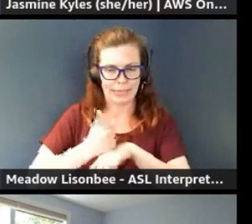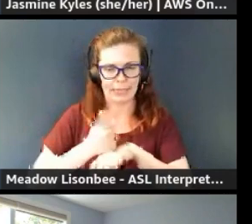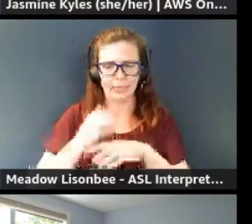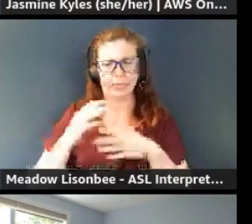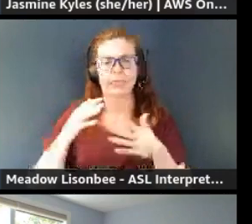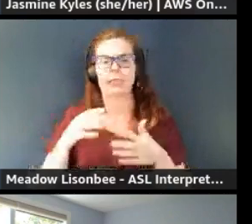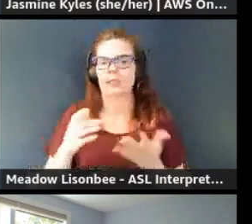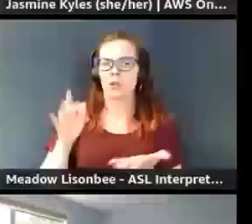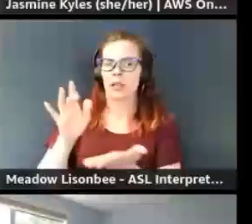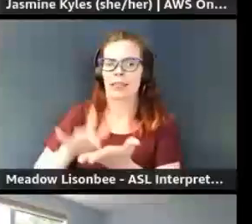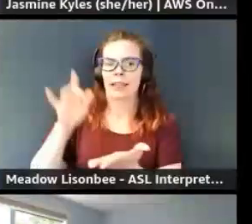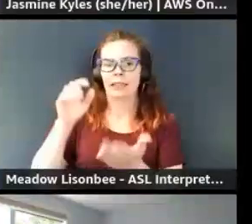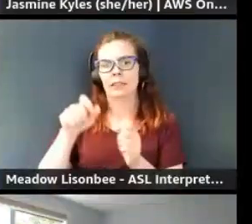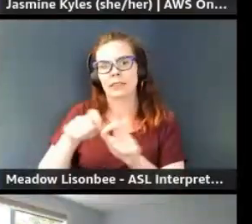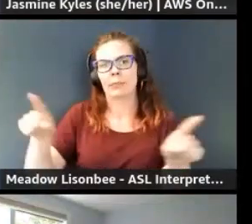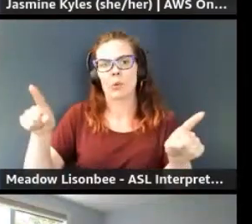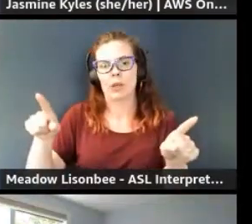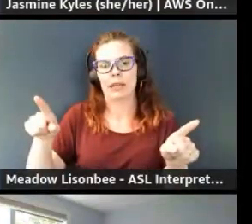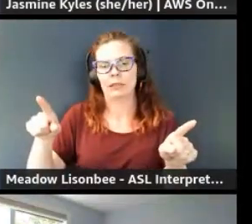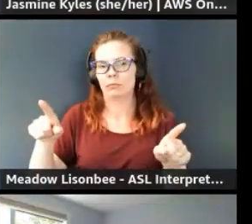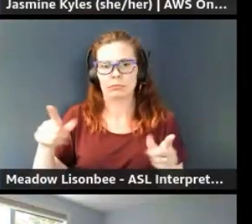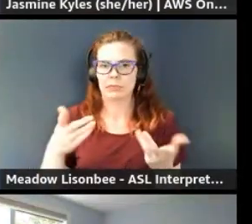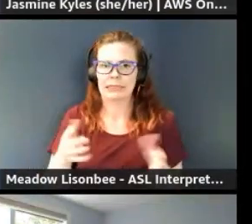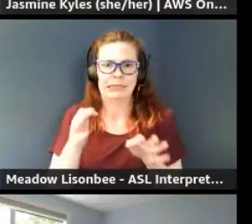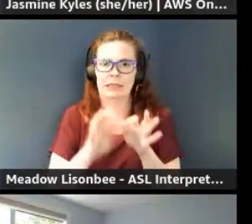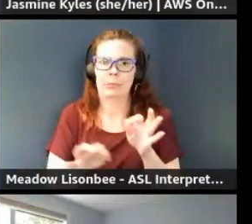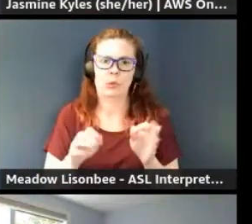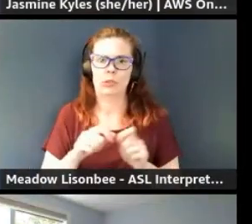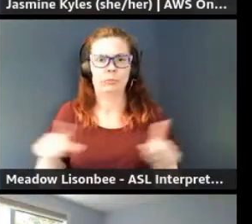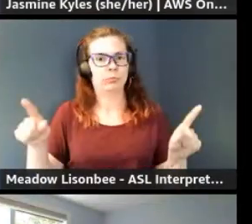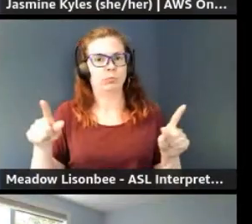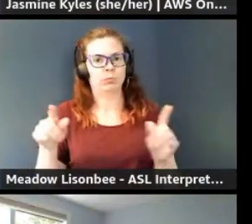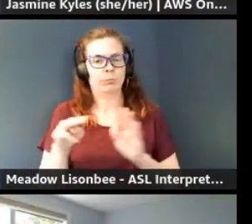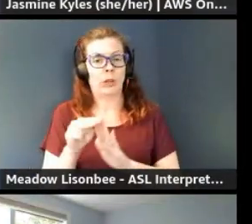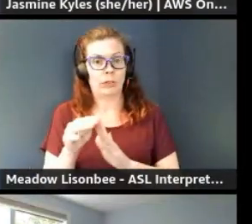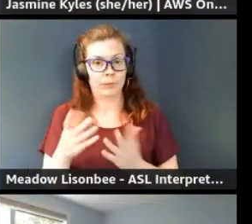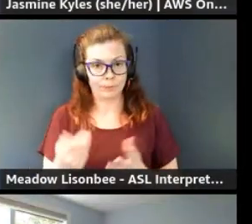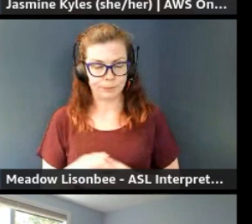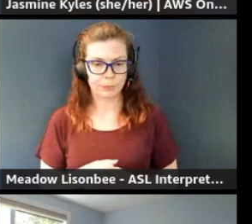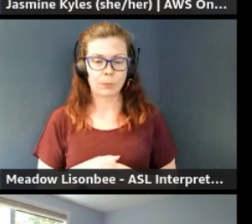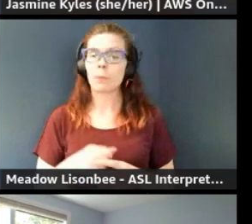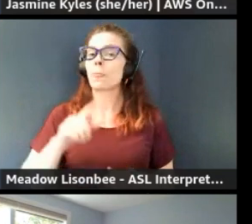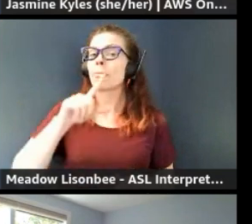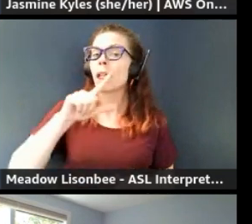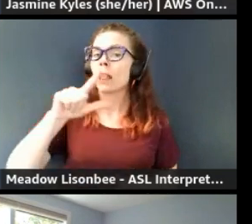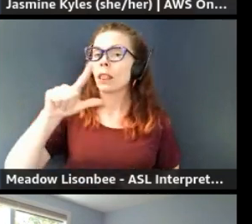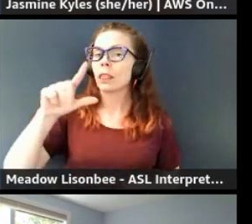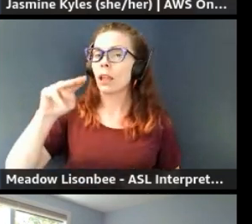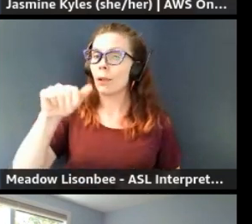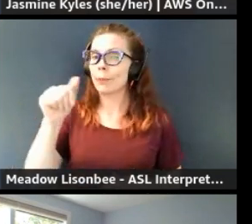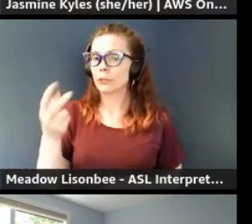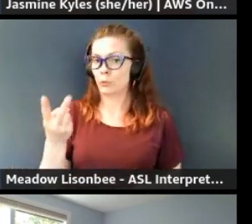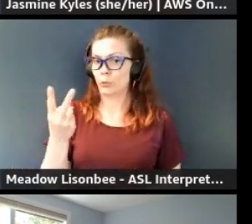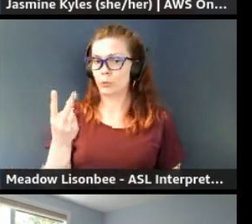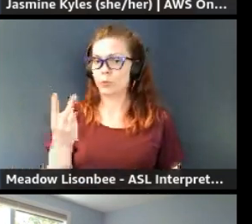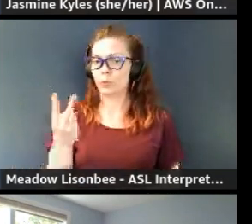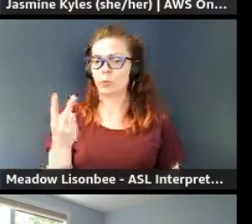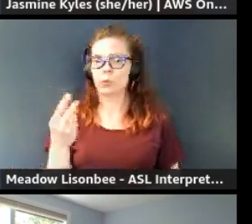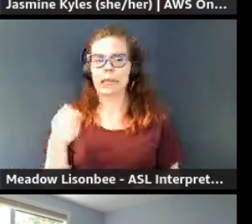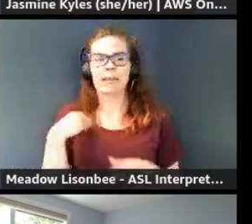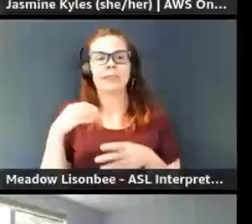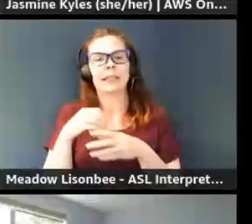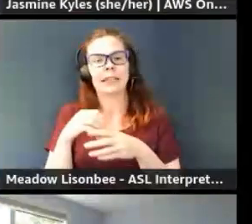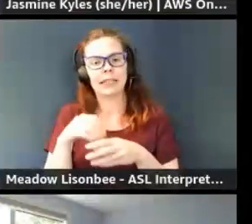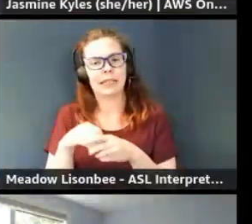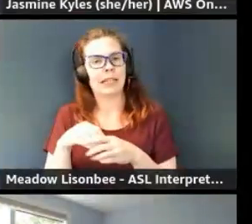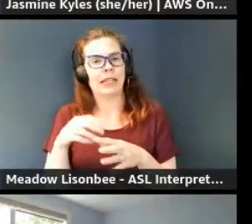as a one-click hitting this deploy button in order to deploy the model. So Llama 2 has a end-user